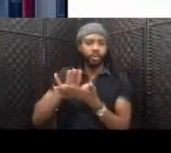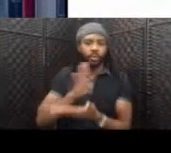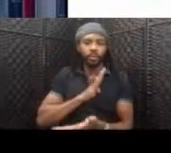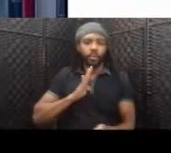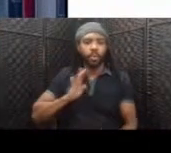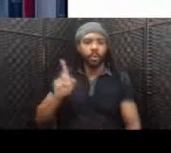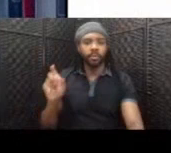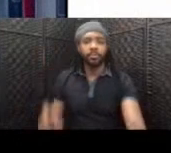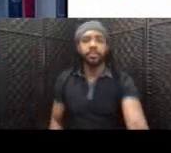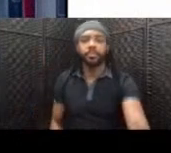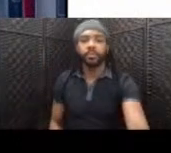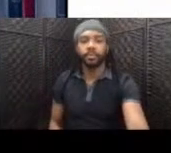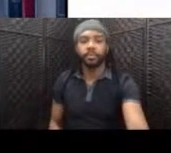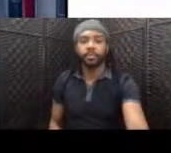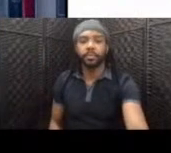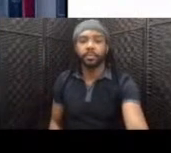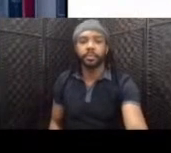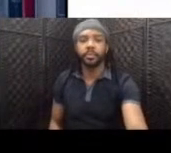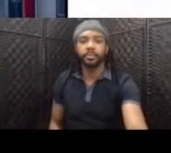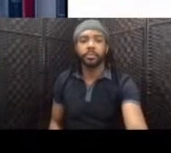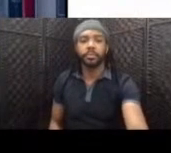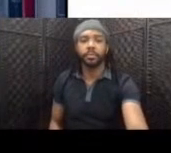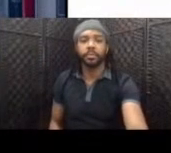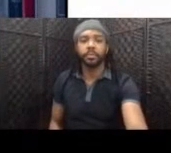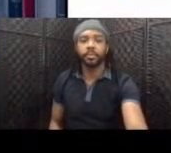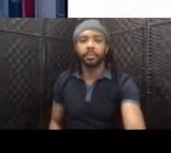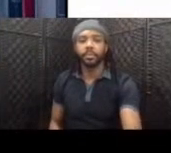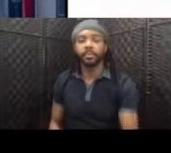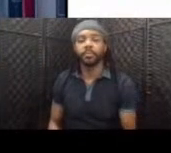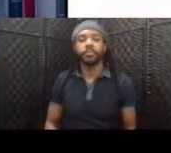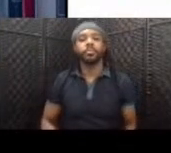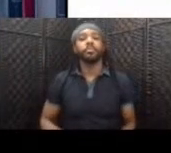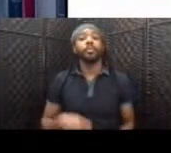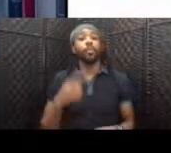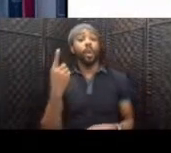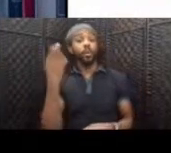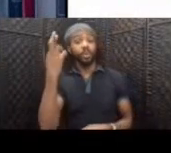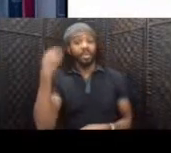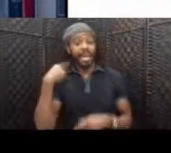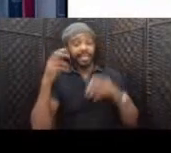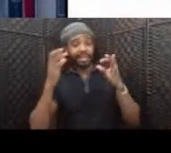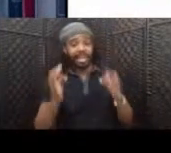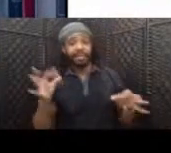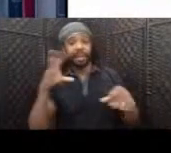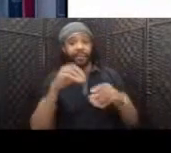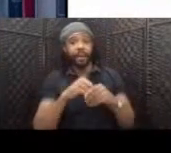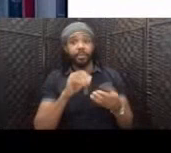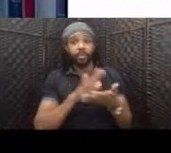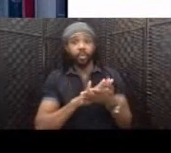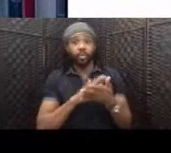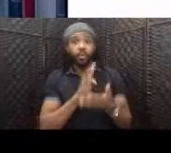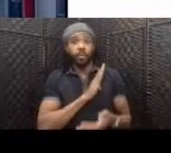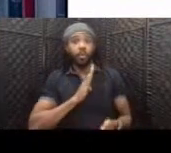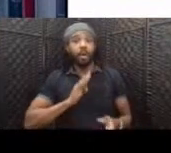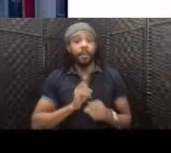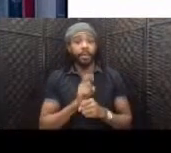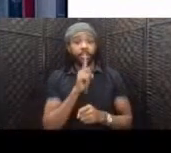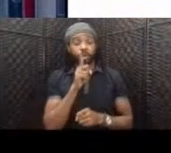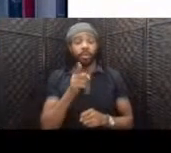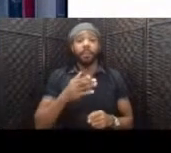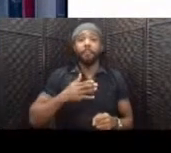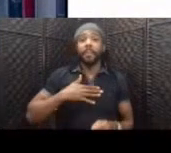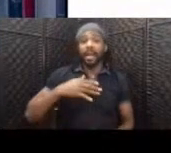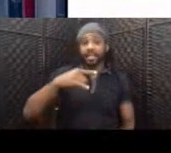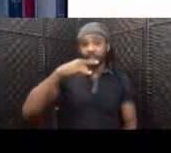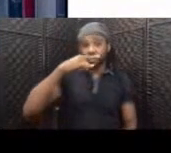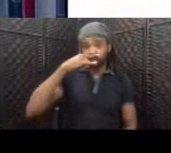Well, good evening. One of the reasons I decided to run for school board was because my children were about to